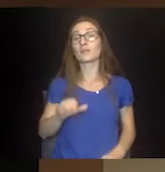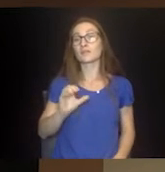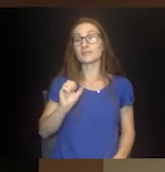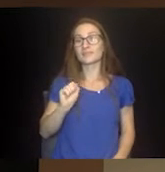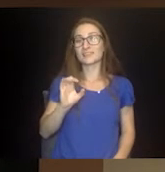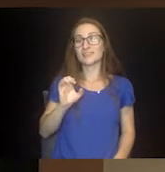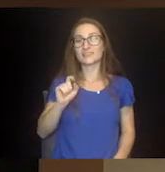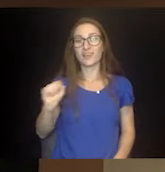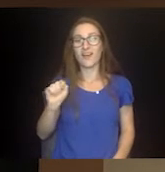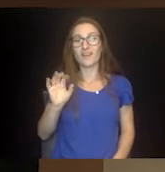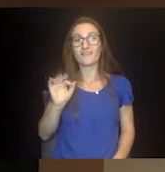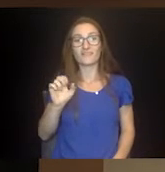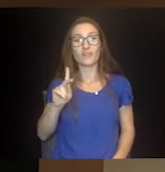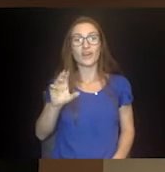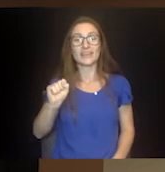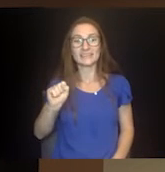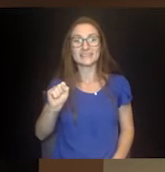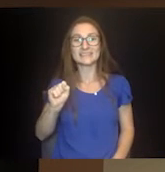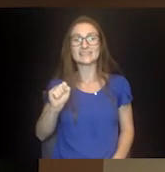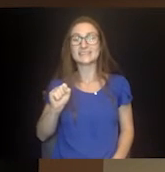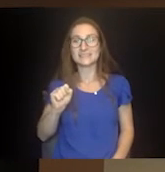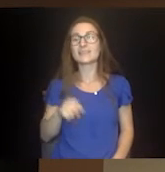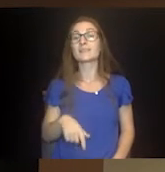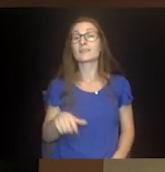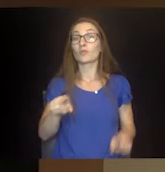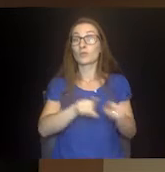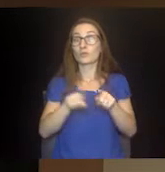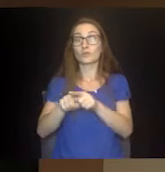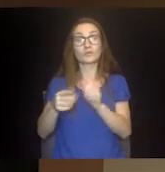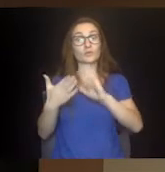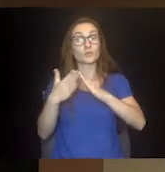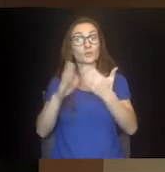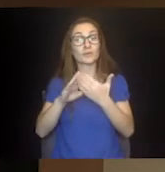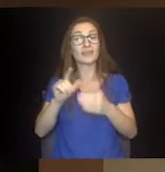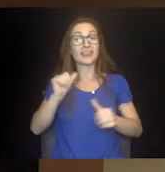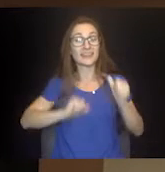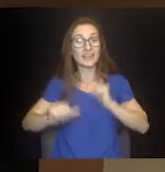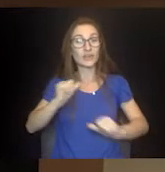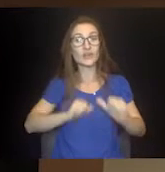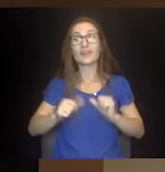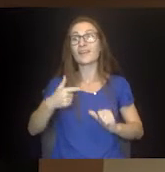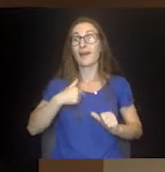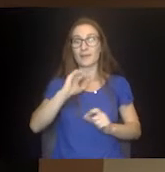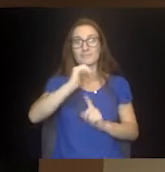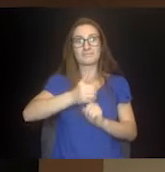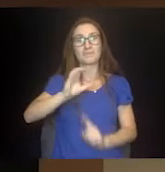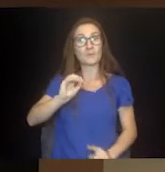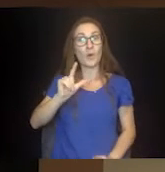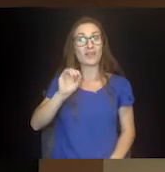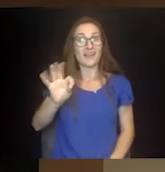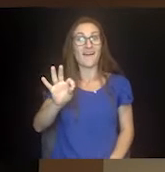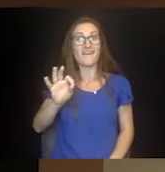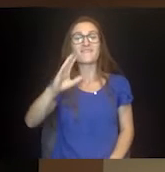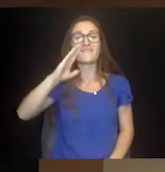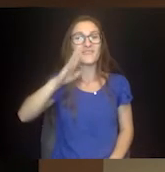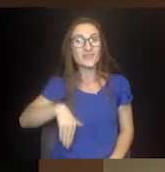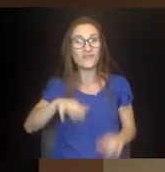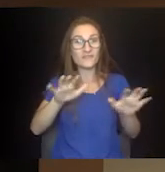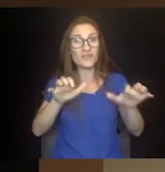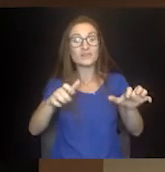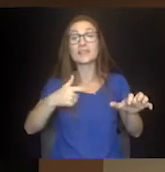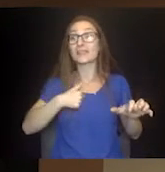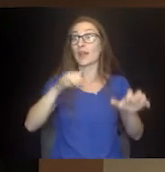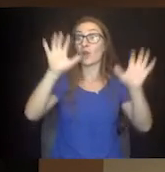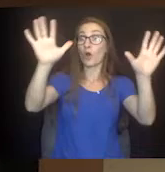the role of Scott Farkas in A Christmas Story a few years ago there. I also do community theater. I was Olaf in Frozen. That was